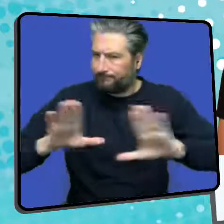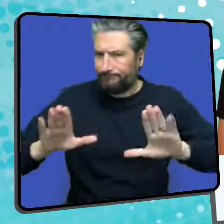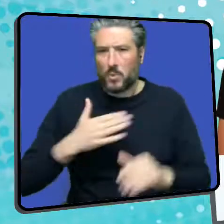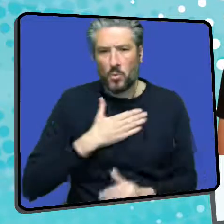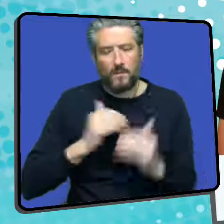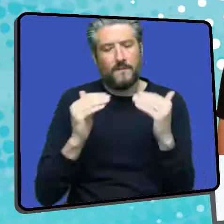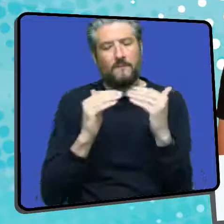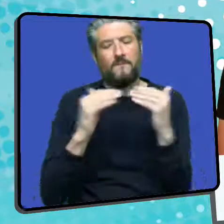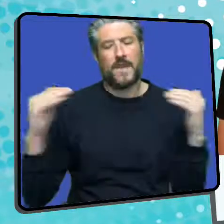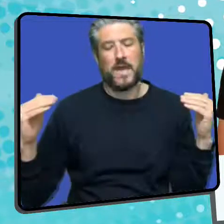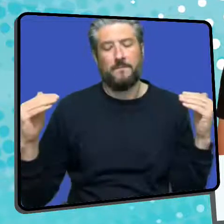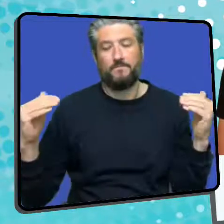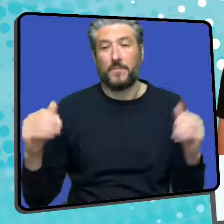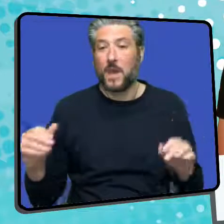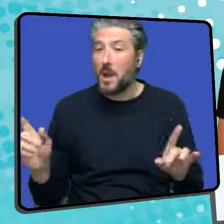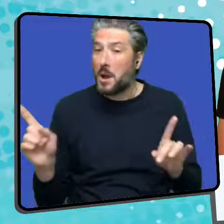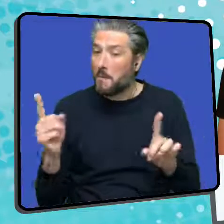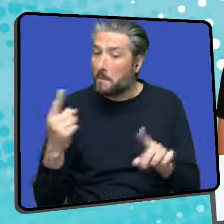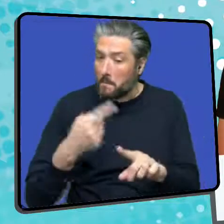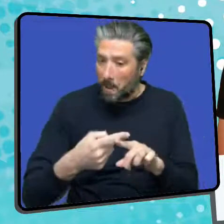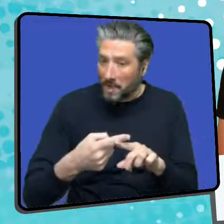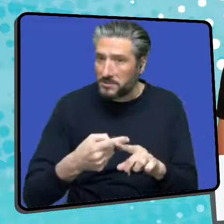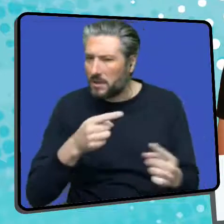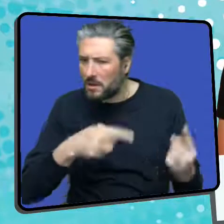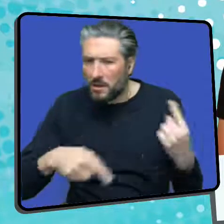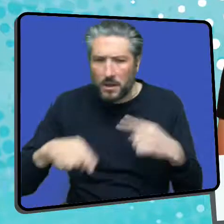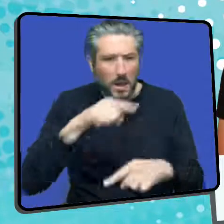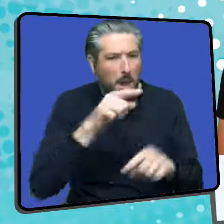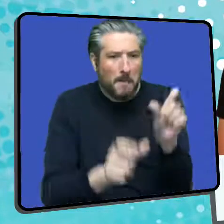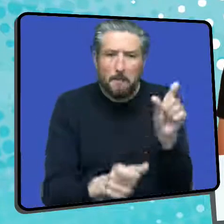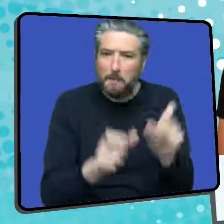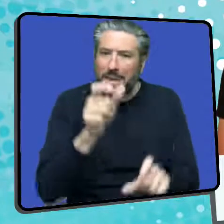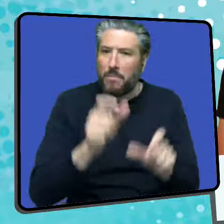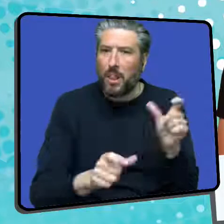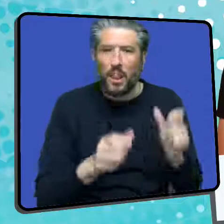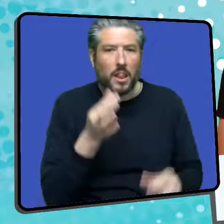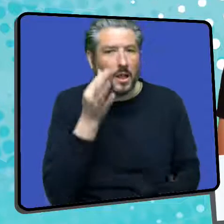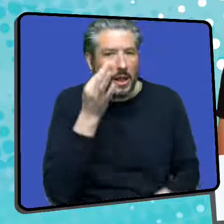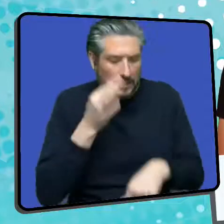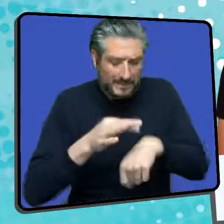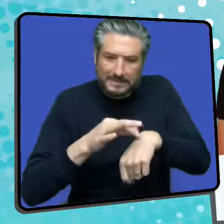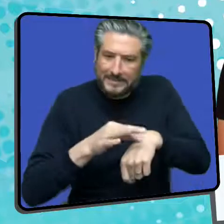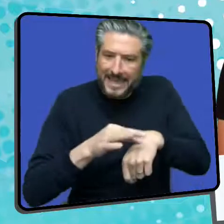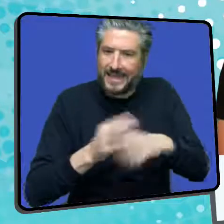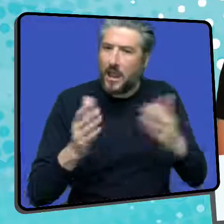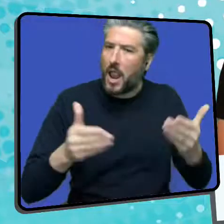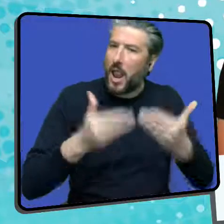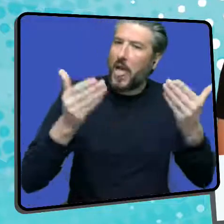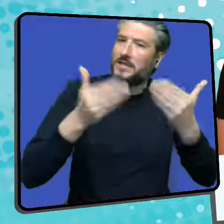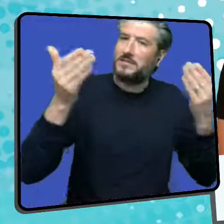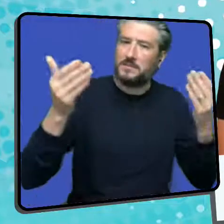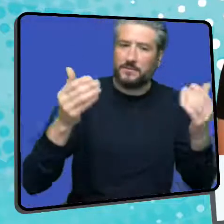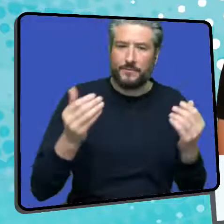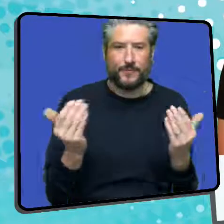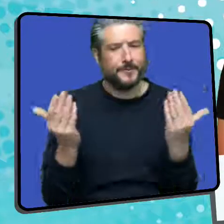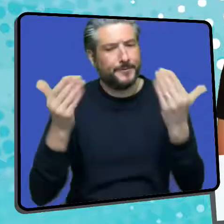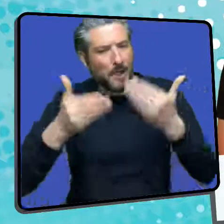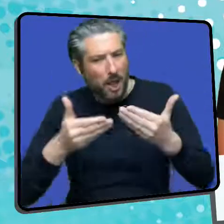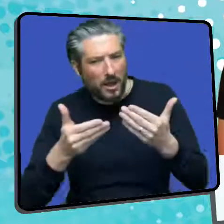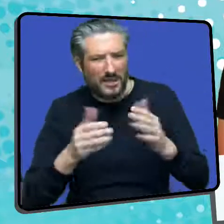skin color and not a lot of people that have a darker skin color. So that's a challenge for us. And that's where I help guide the team to solve those problems.